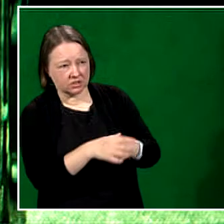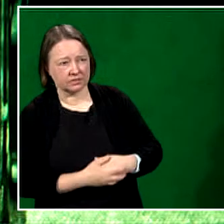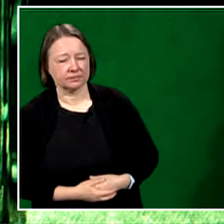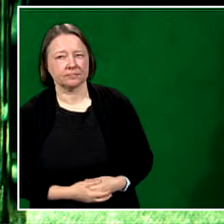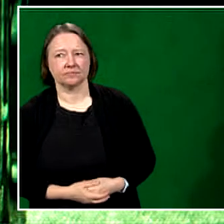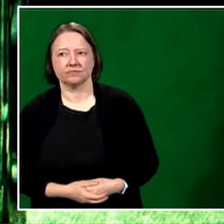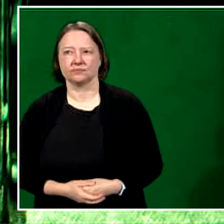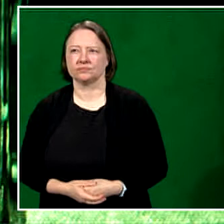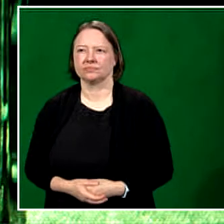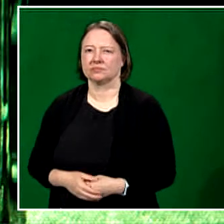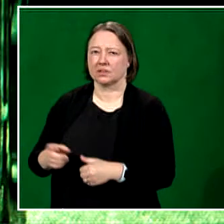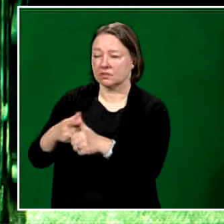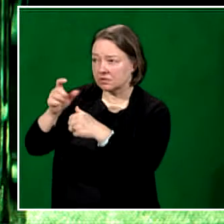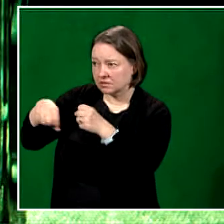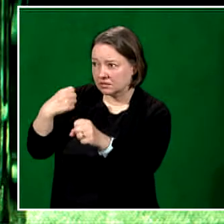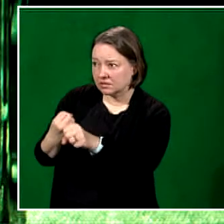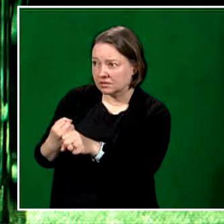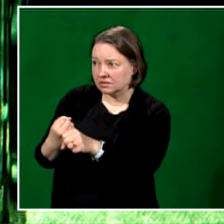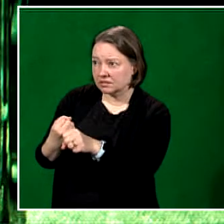In year one?